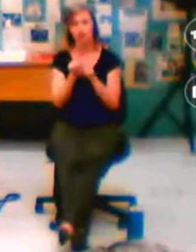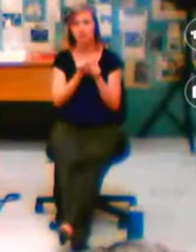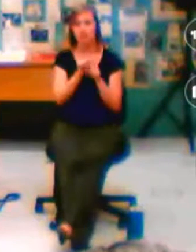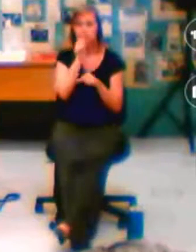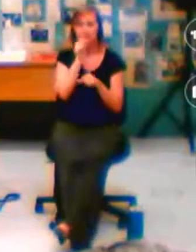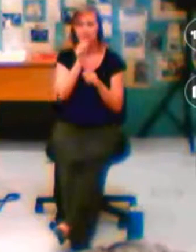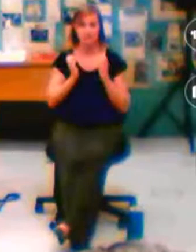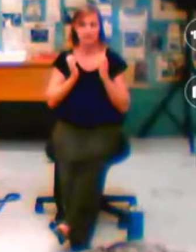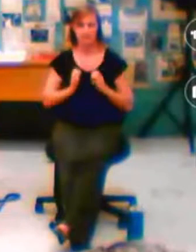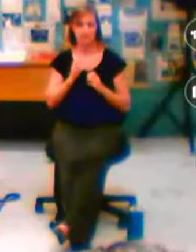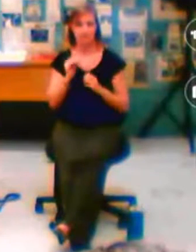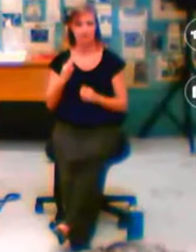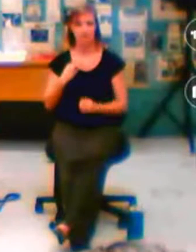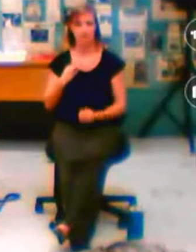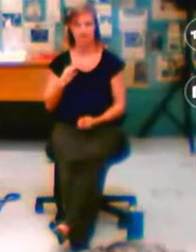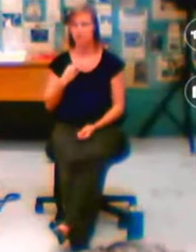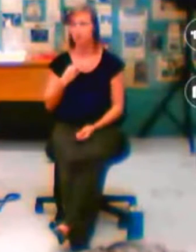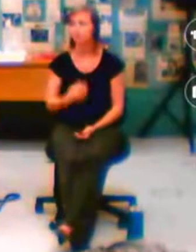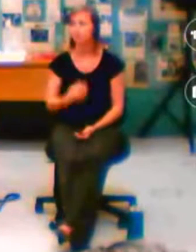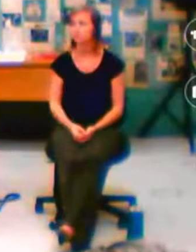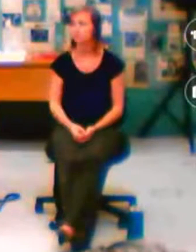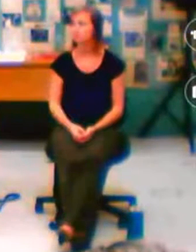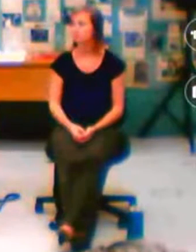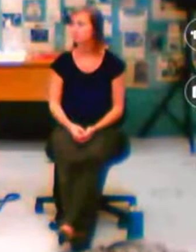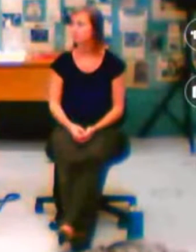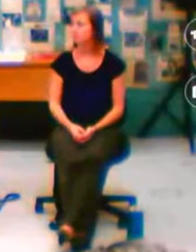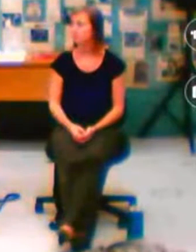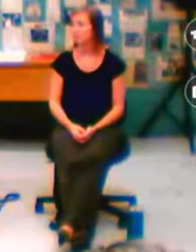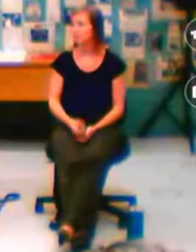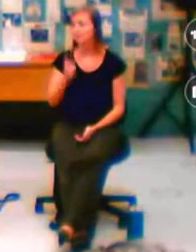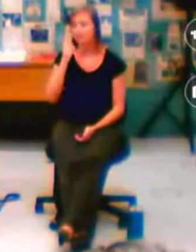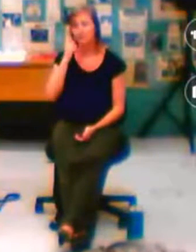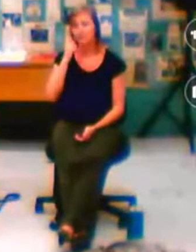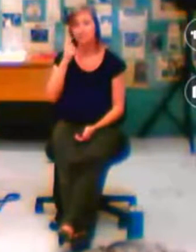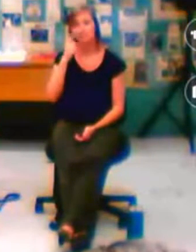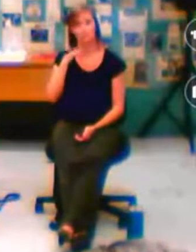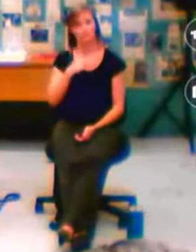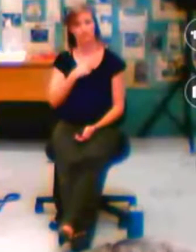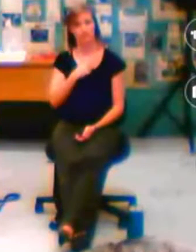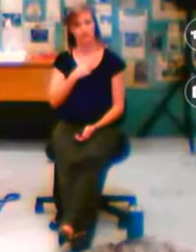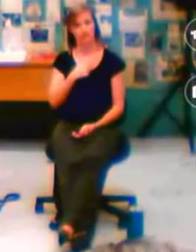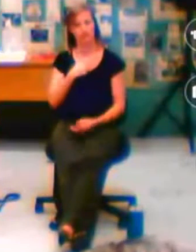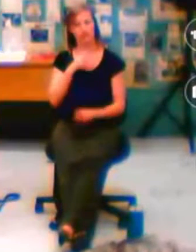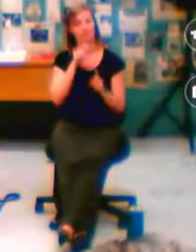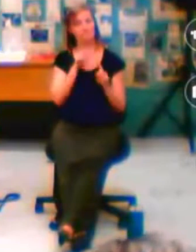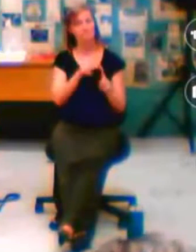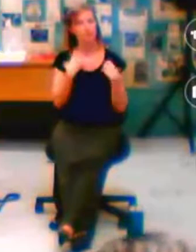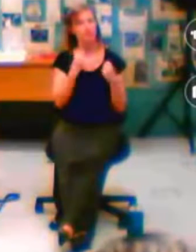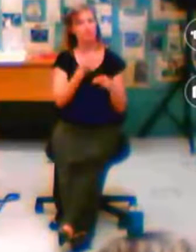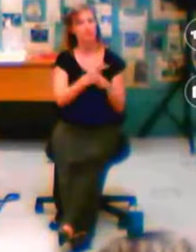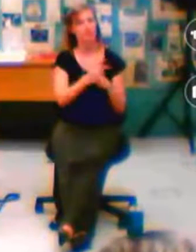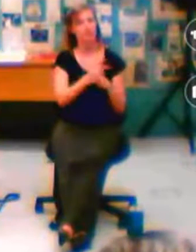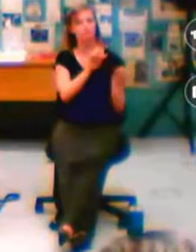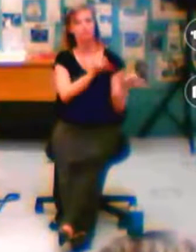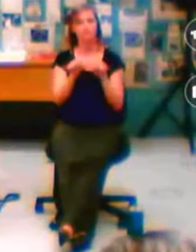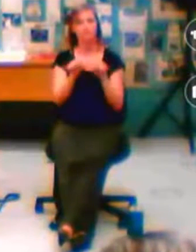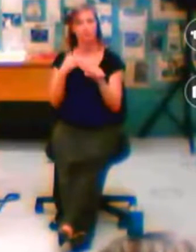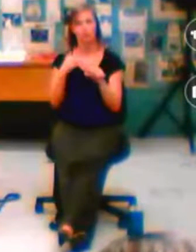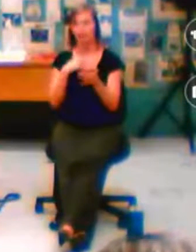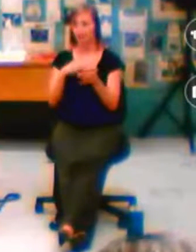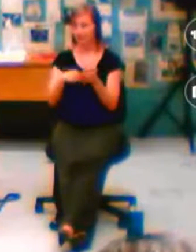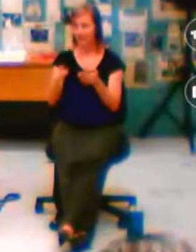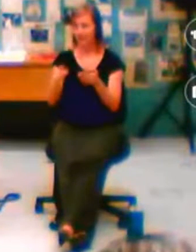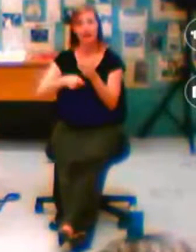governor makes. So I wanted to mention that. And the reason that I support Colorado Care as